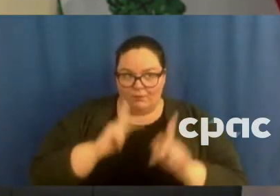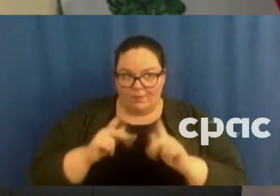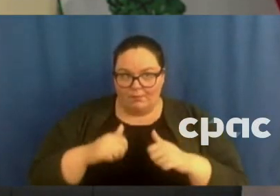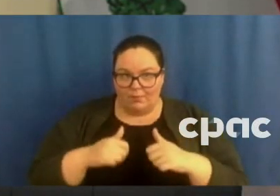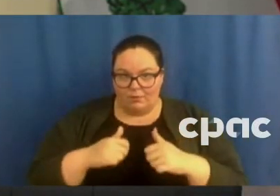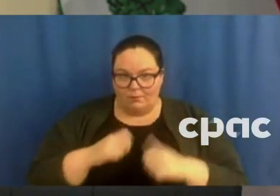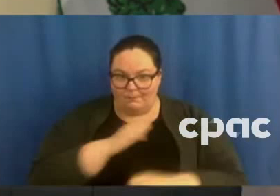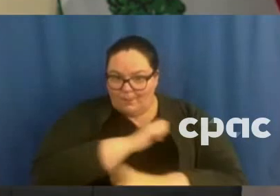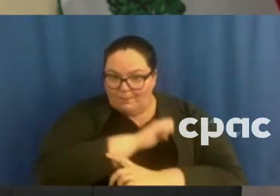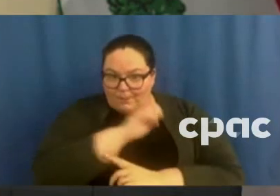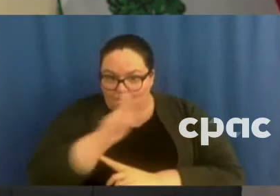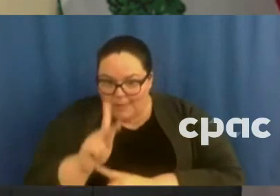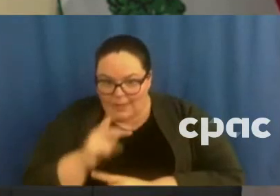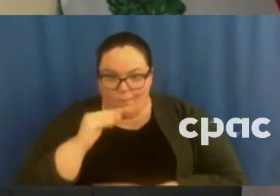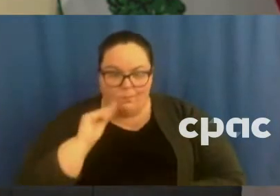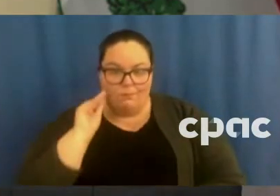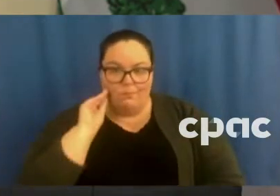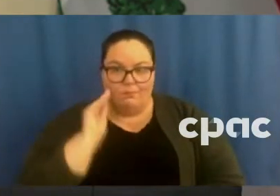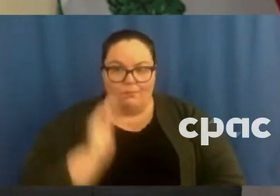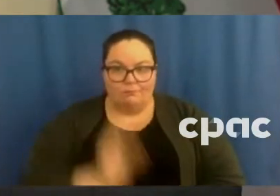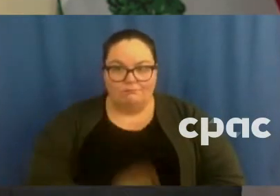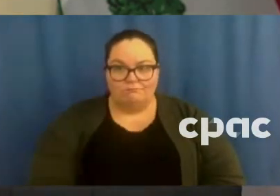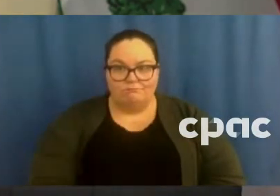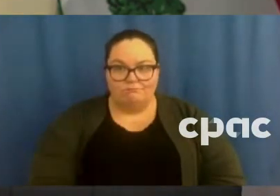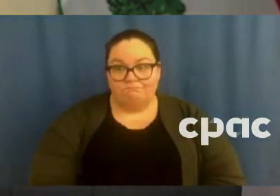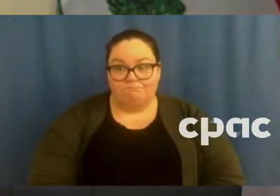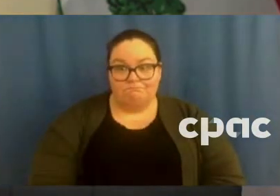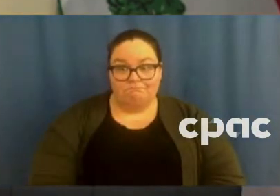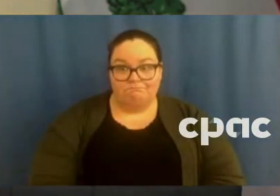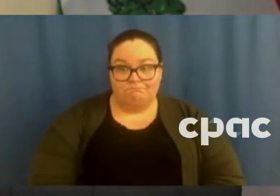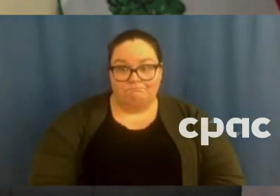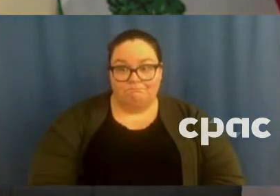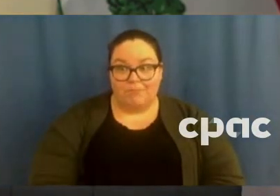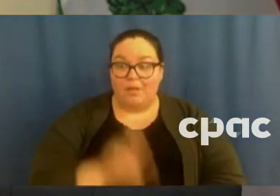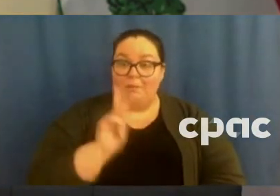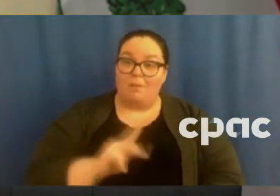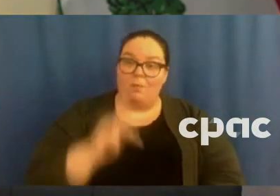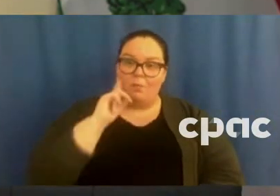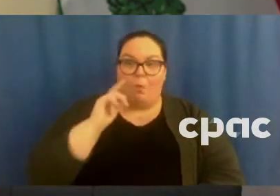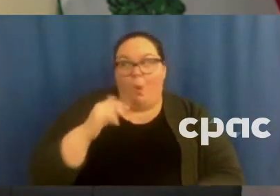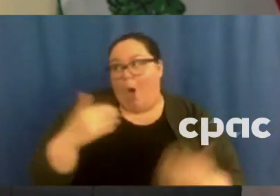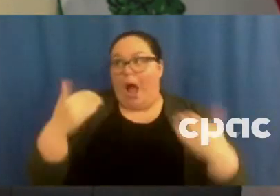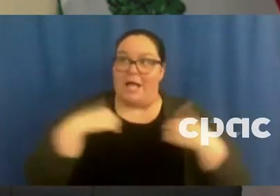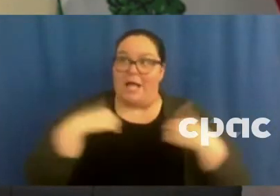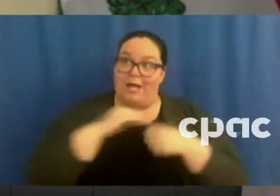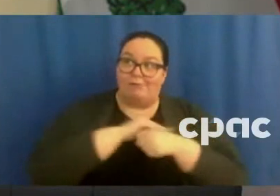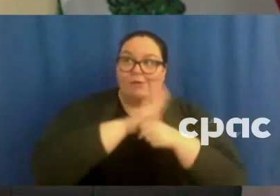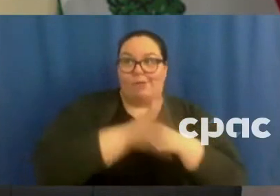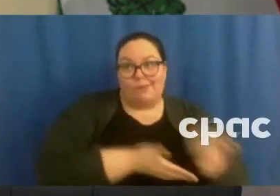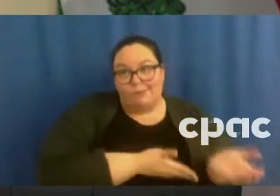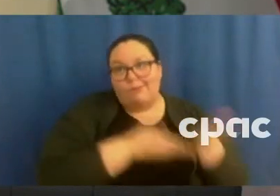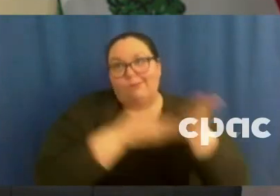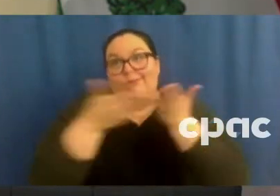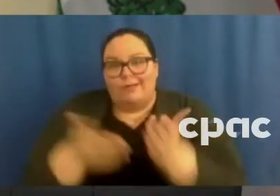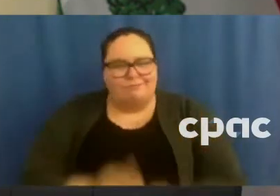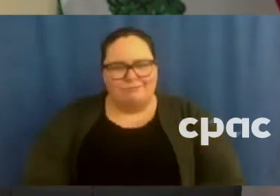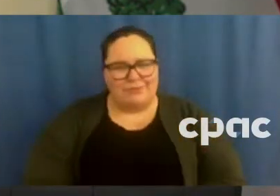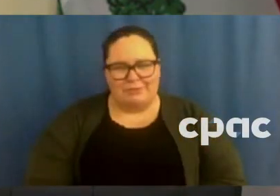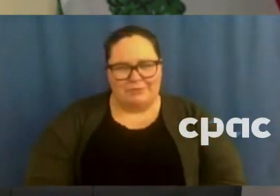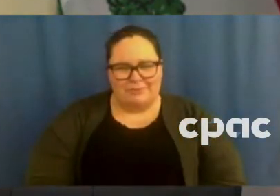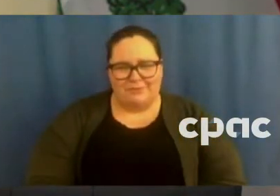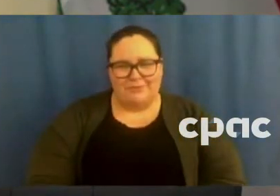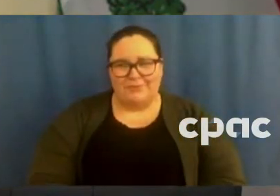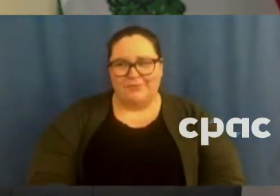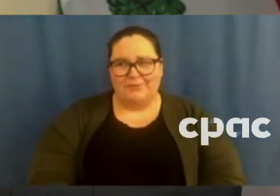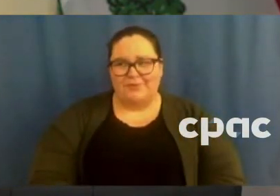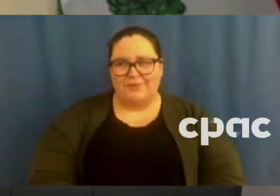home. So no one knowingly brings this virus into the province. There wouldn't be an Islander